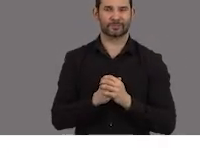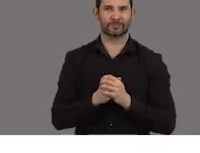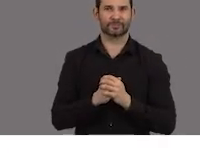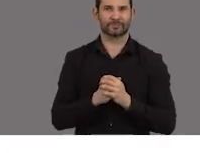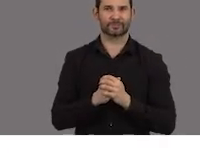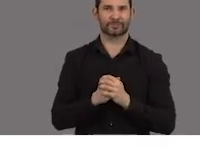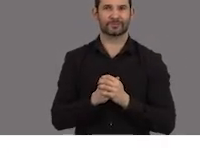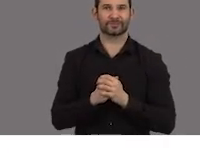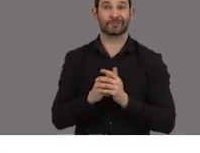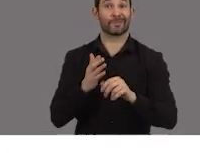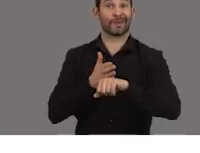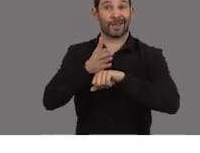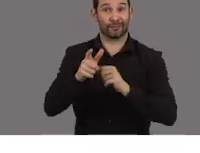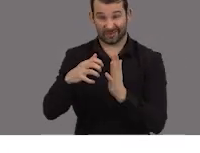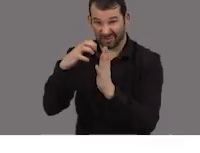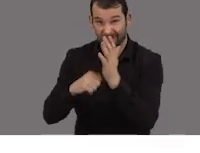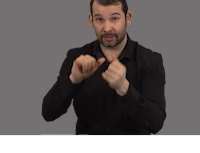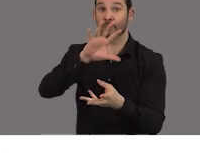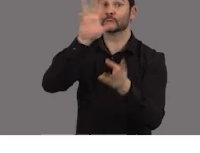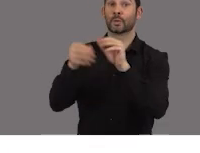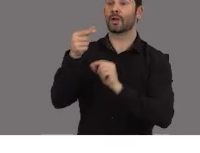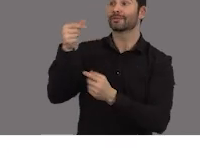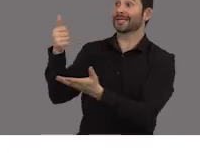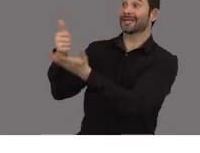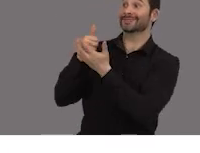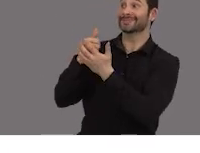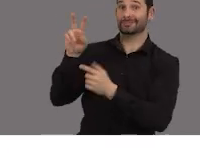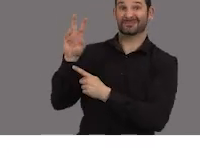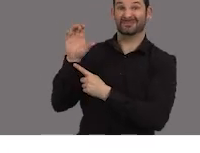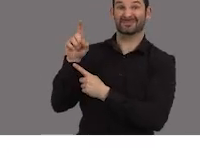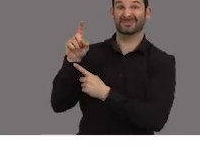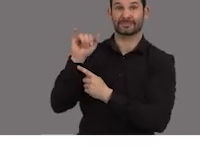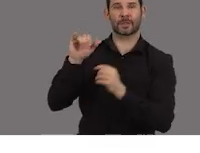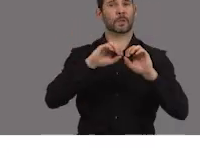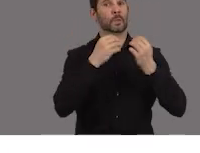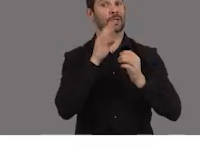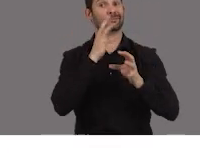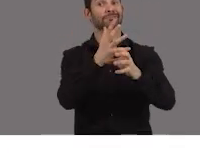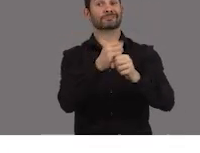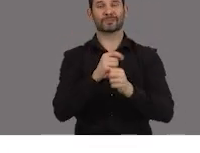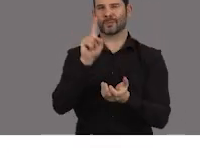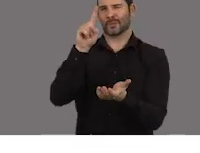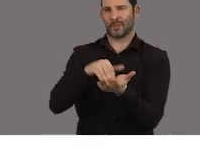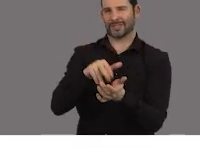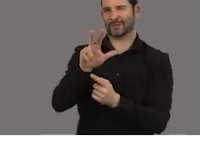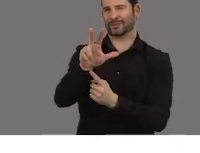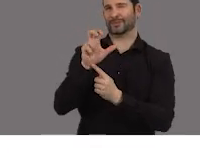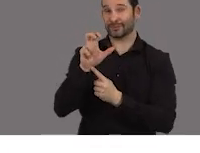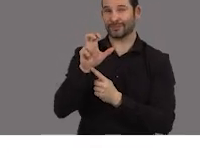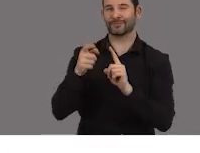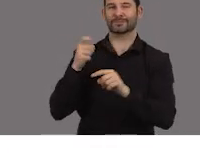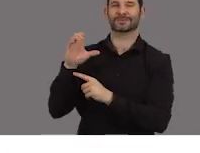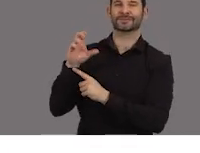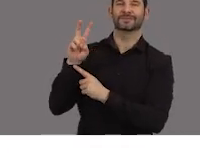services. After deducting the total government assistance, this organization would